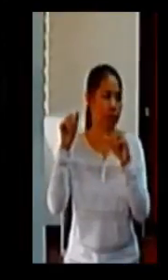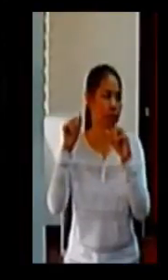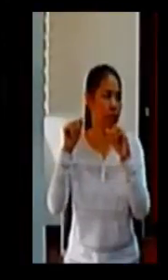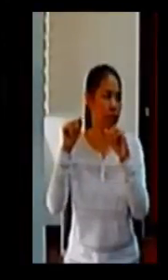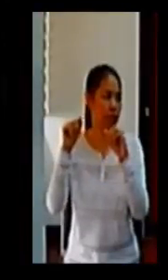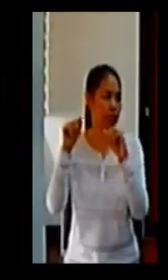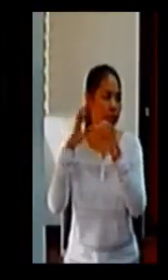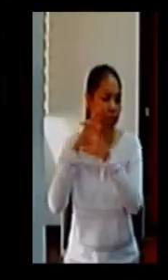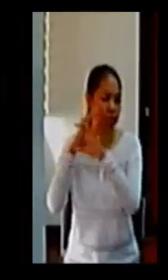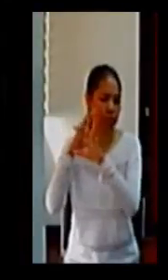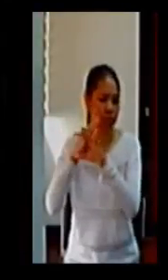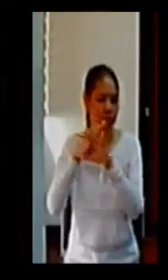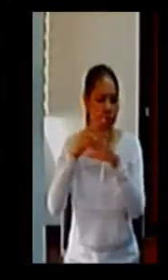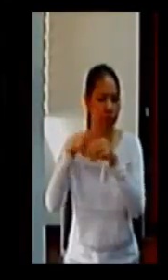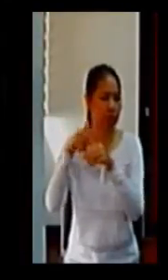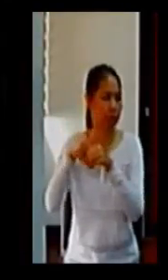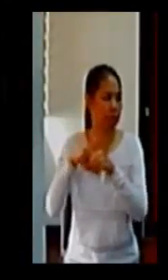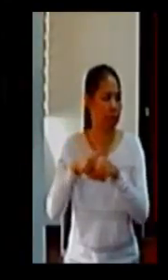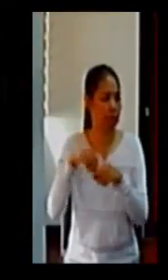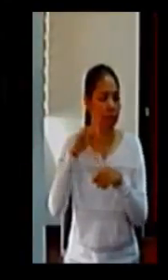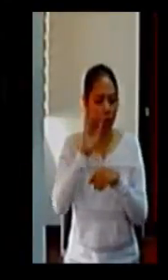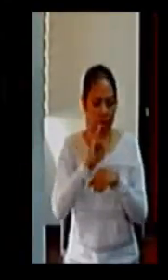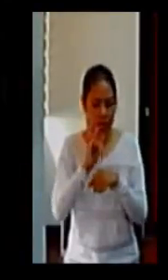that. Thank you.